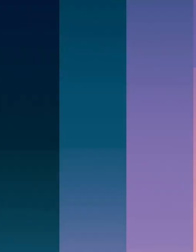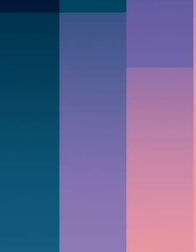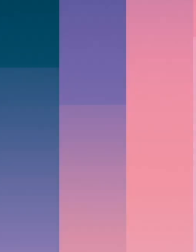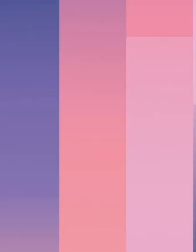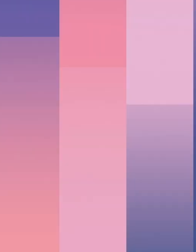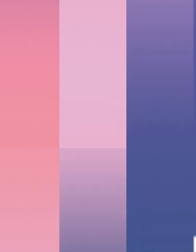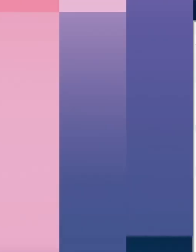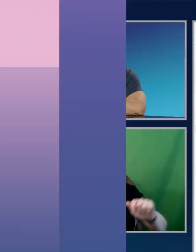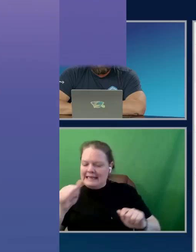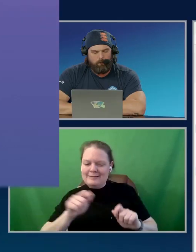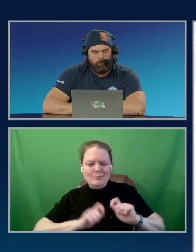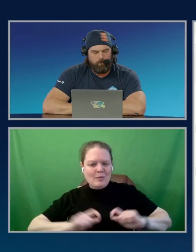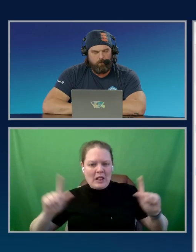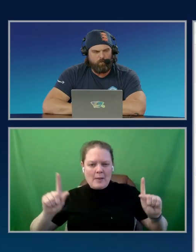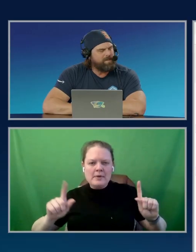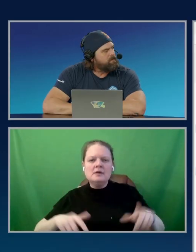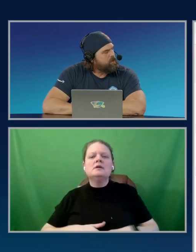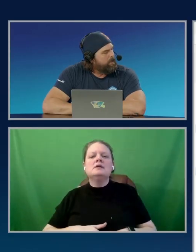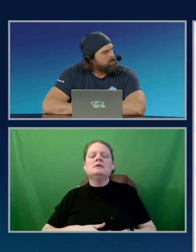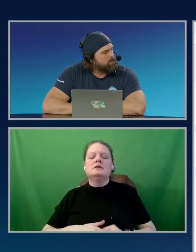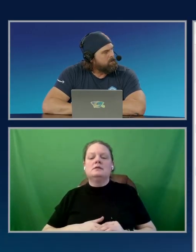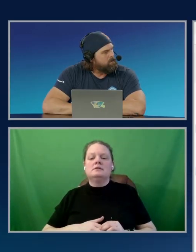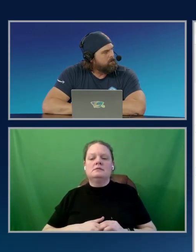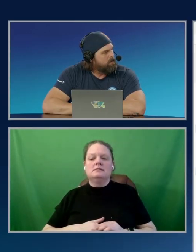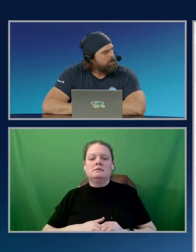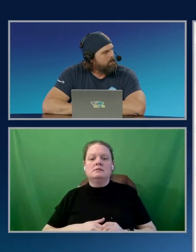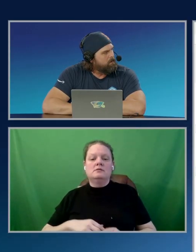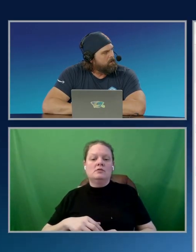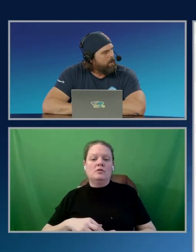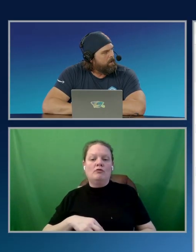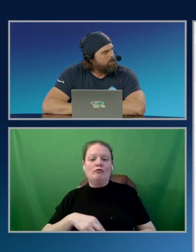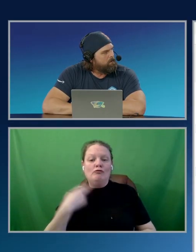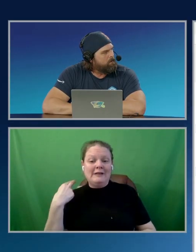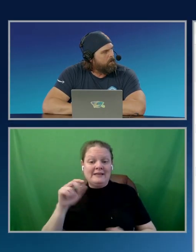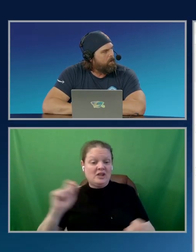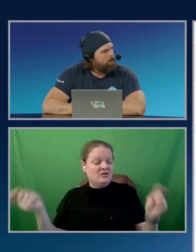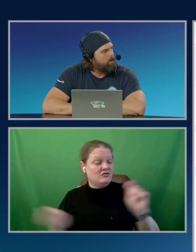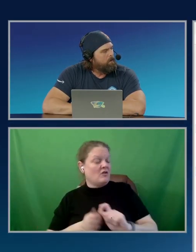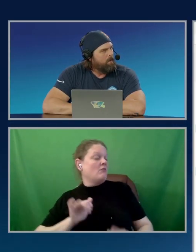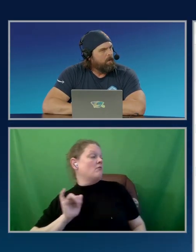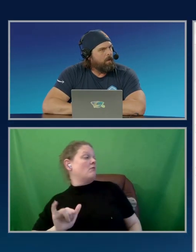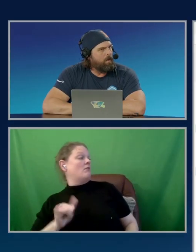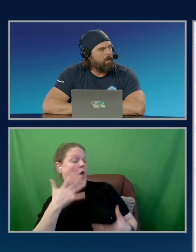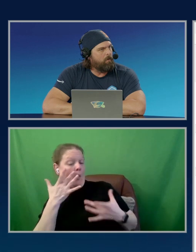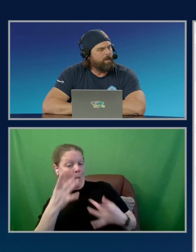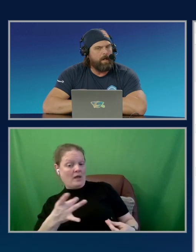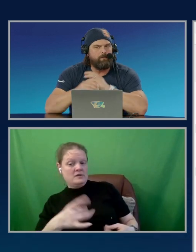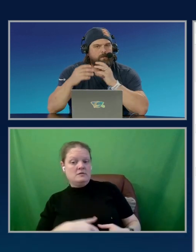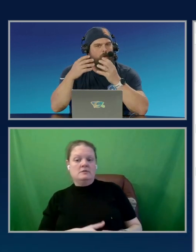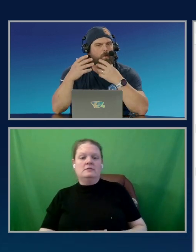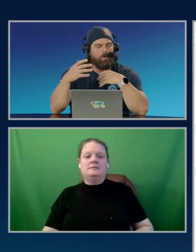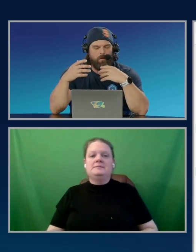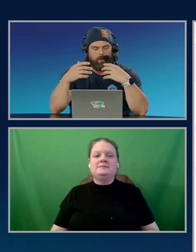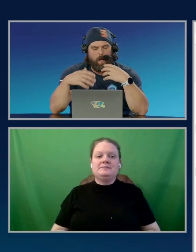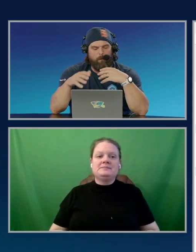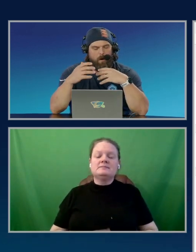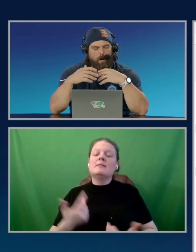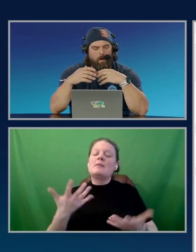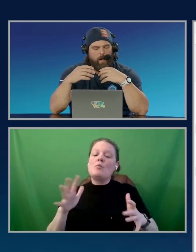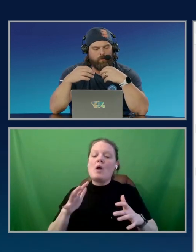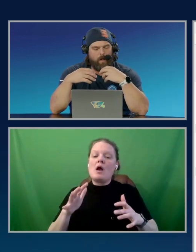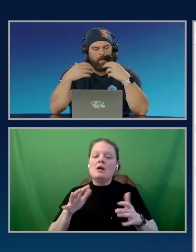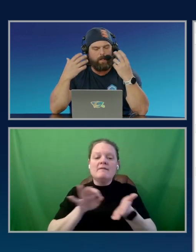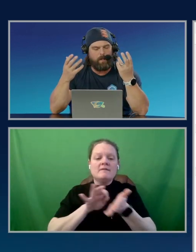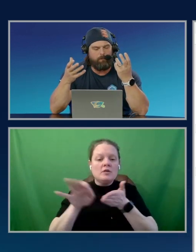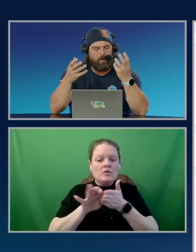up, is risky changes. Oh, interesting. Right? So we kind of score the